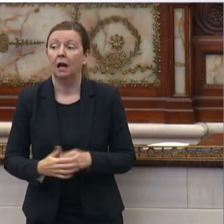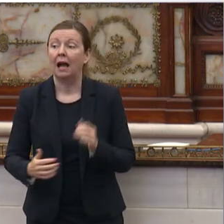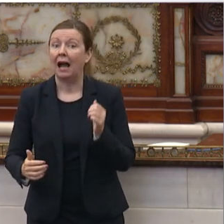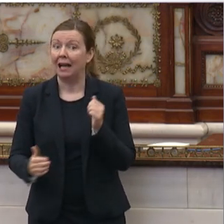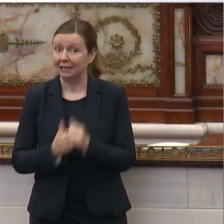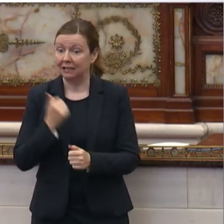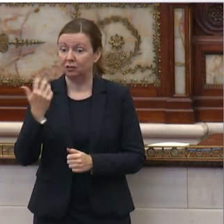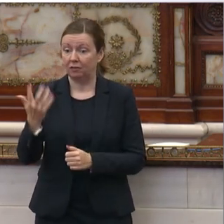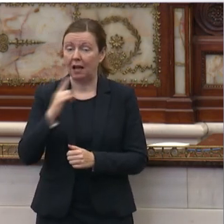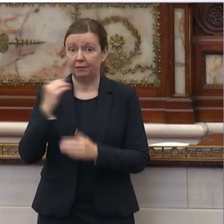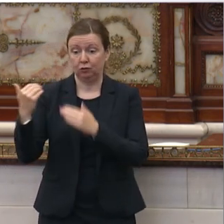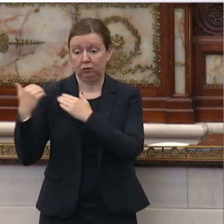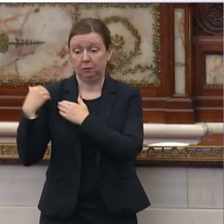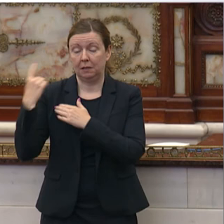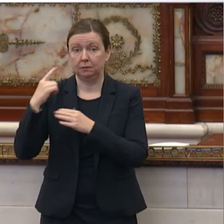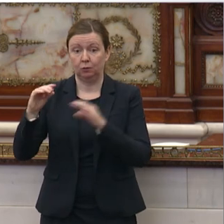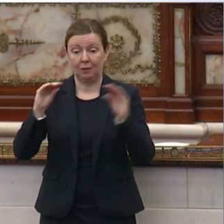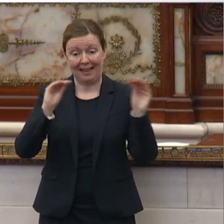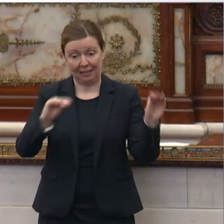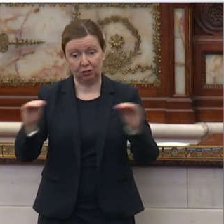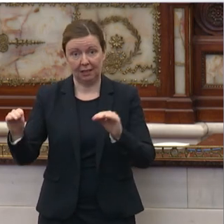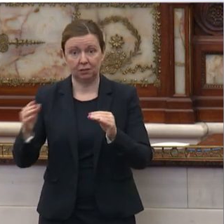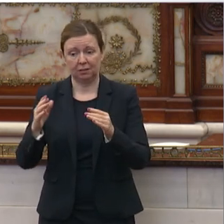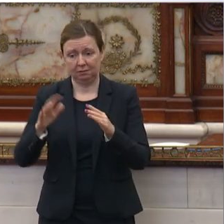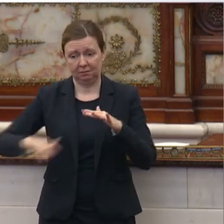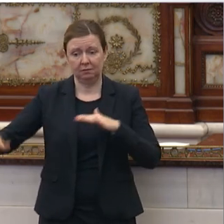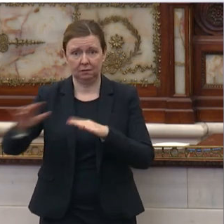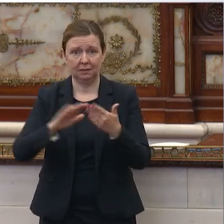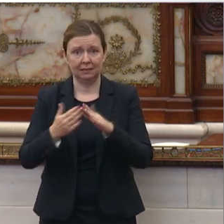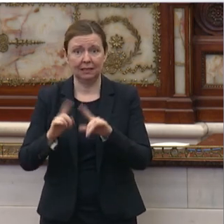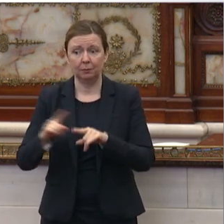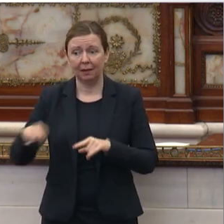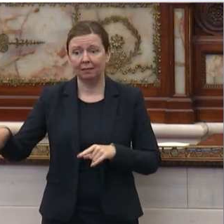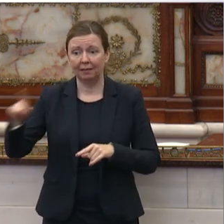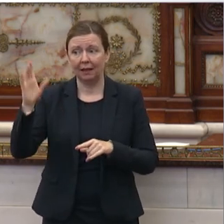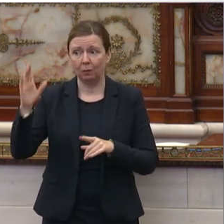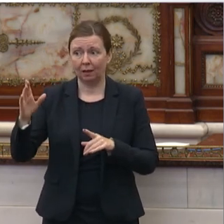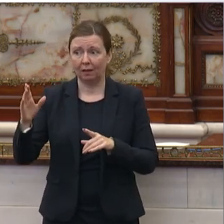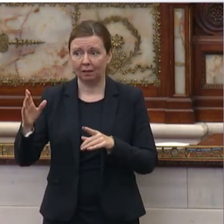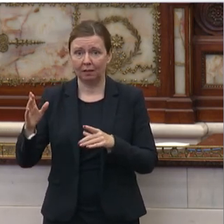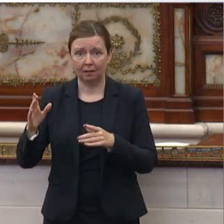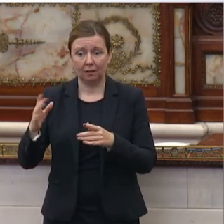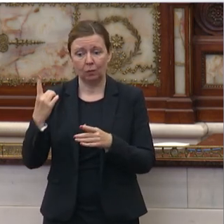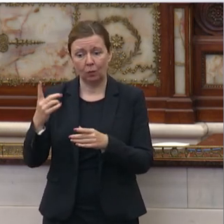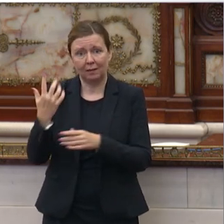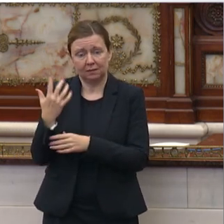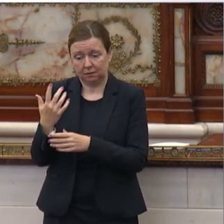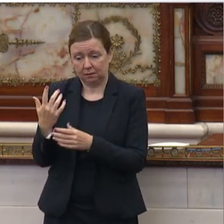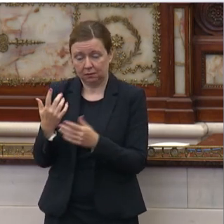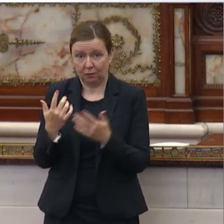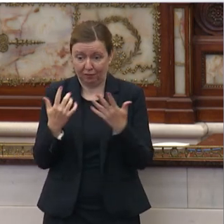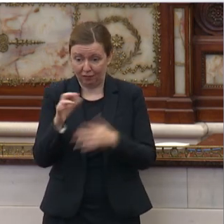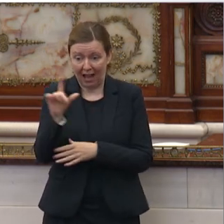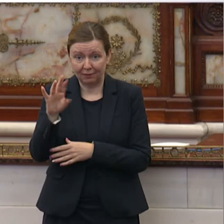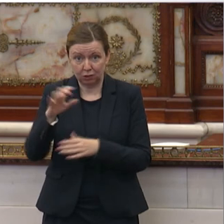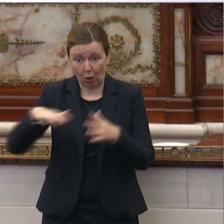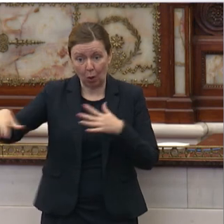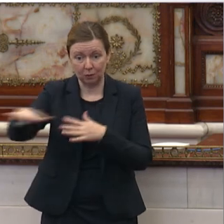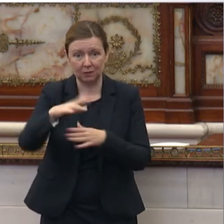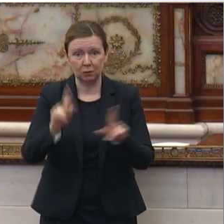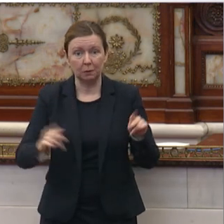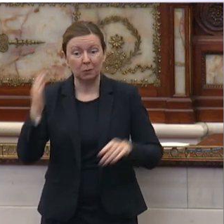the 5 is responsible for education throughout the city, but they will come in 1 of 5 zones, so the people know directly who